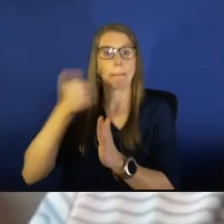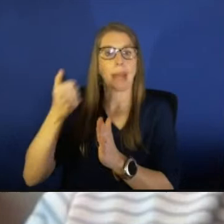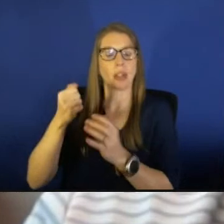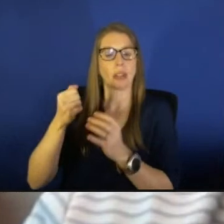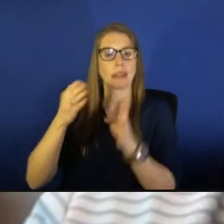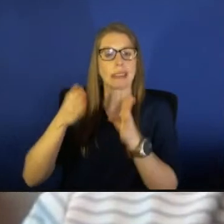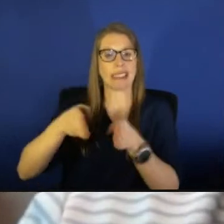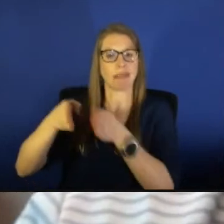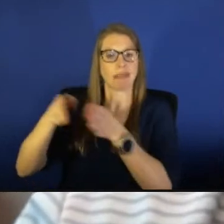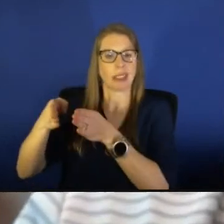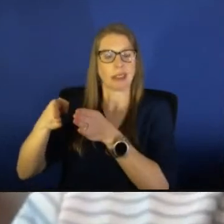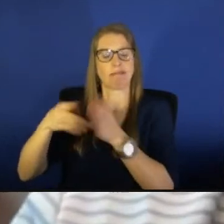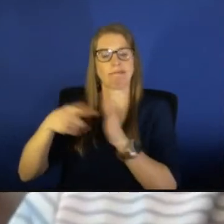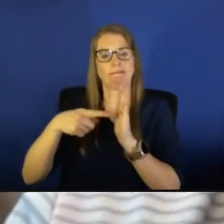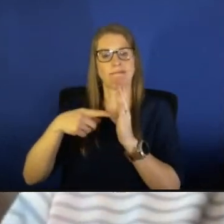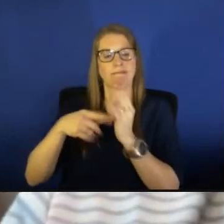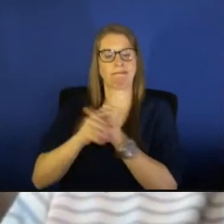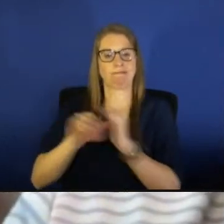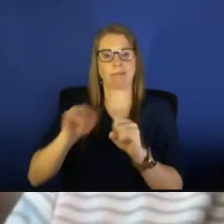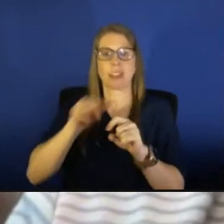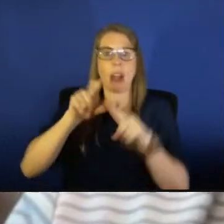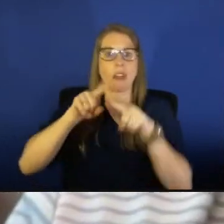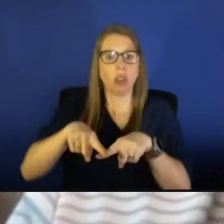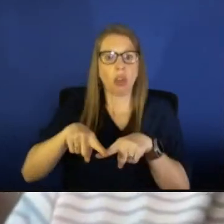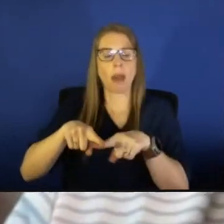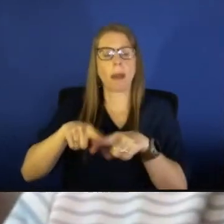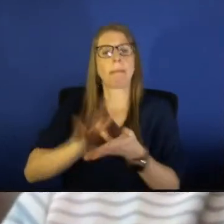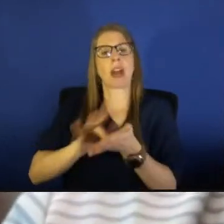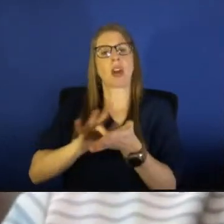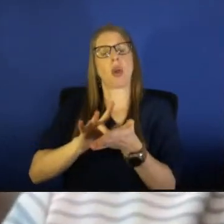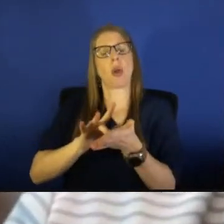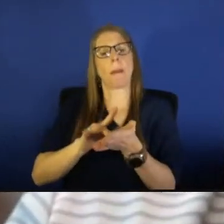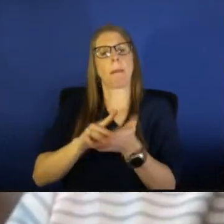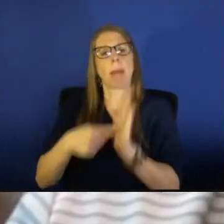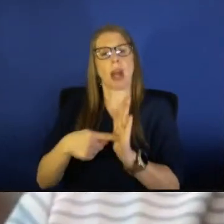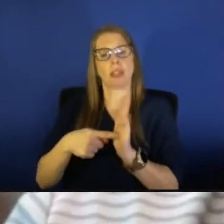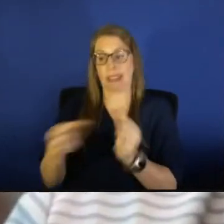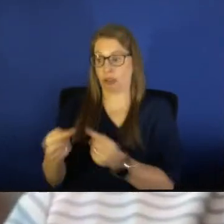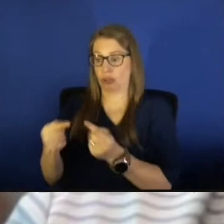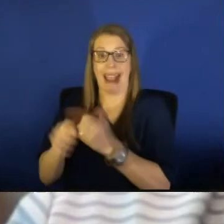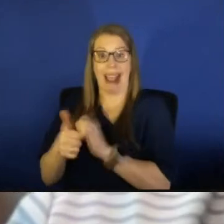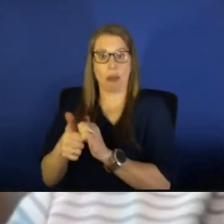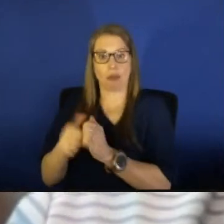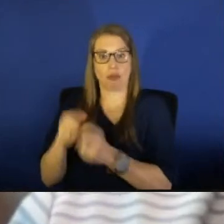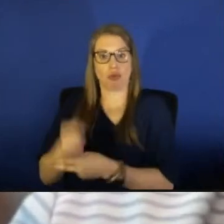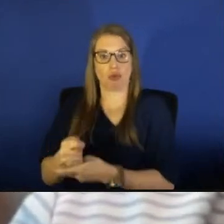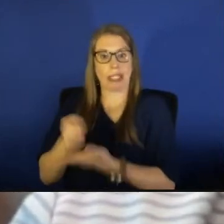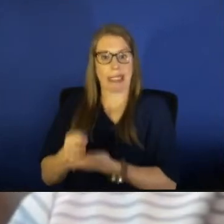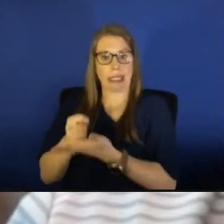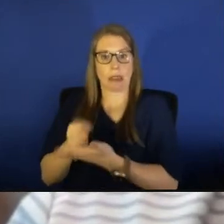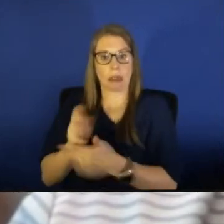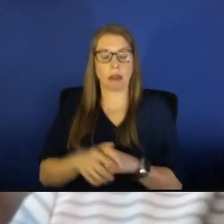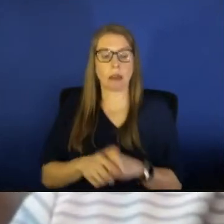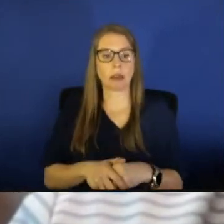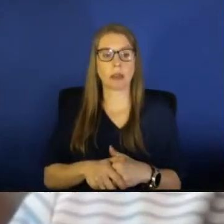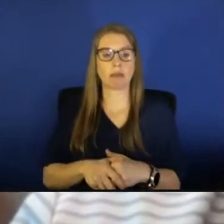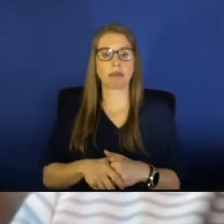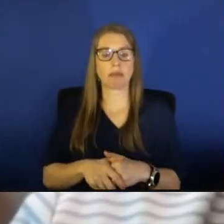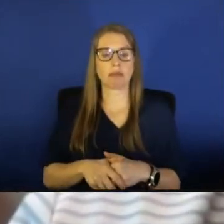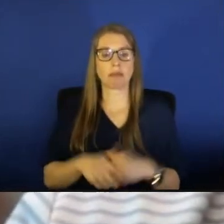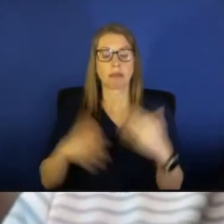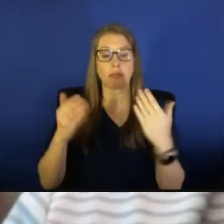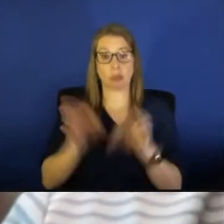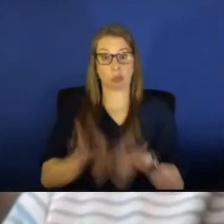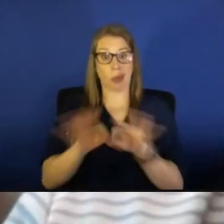medical models? We review injuries and how we treated them. So it's a big collaborative effect, not just at KU and Kansas Team